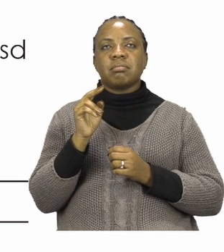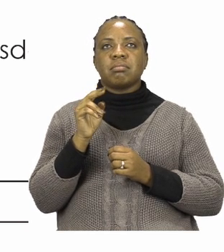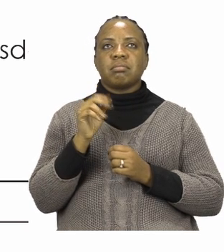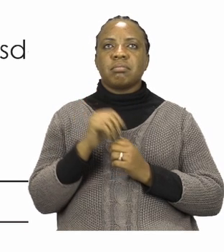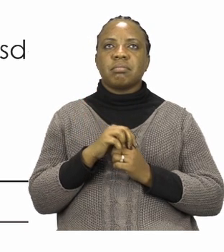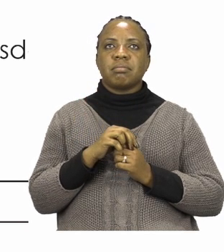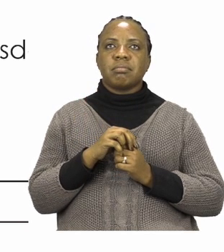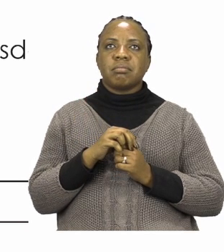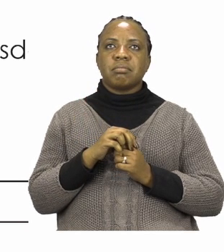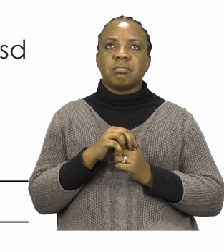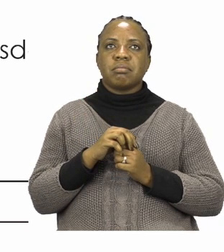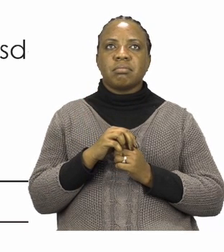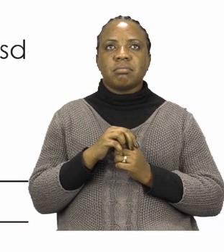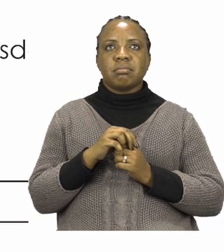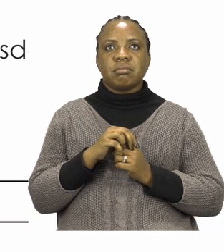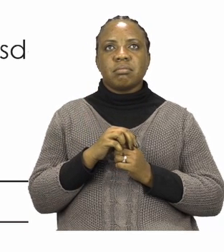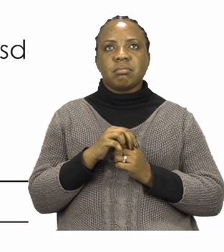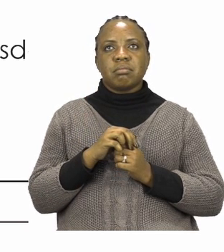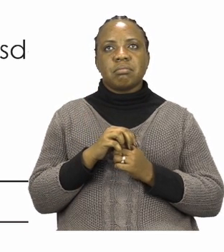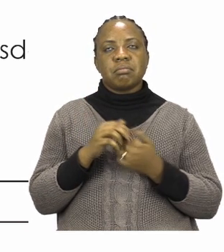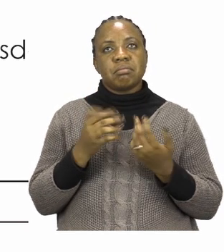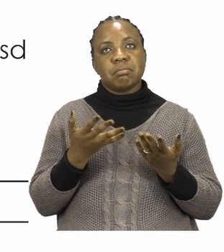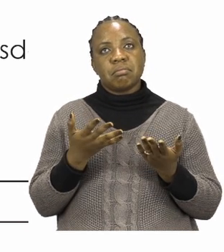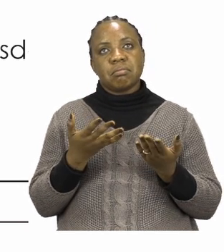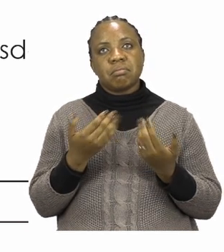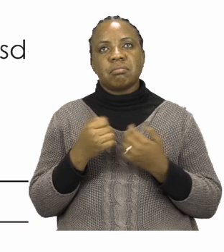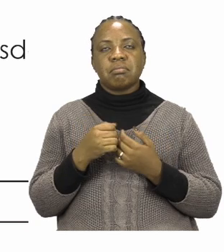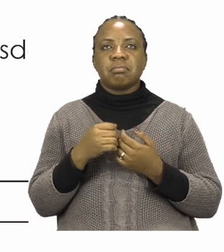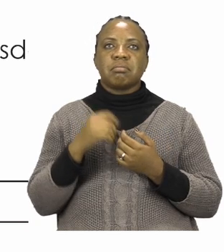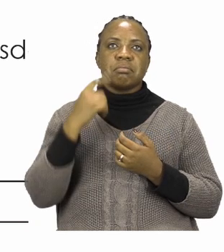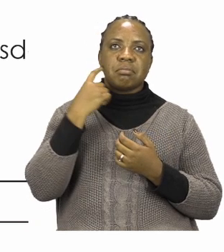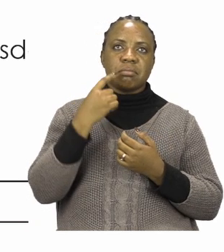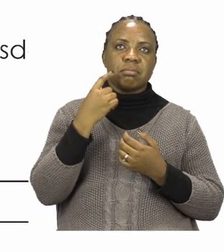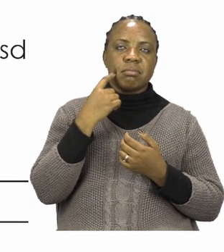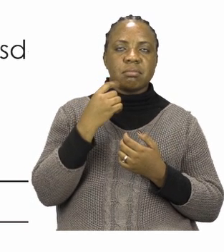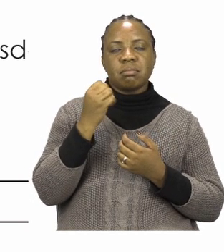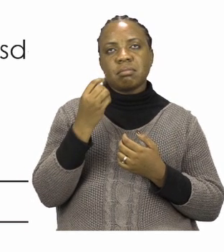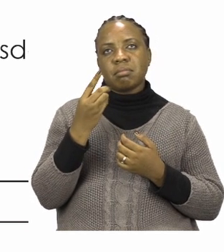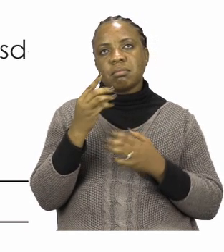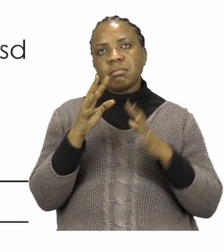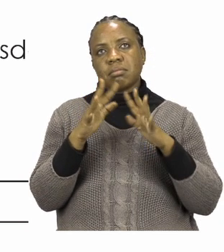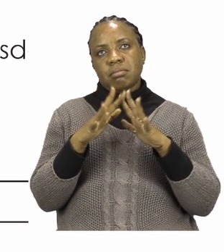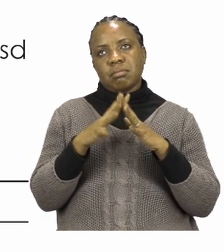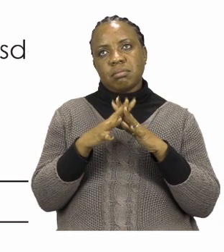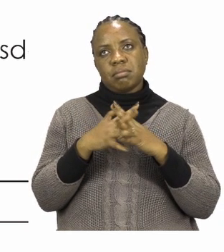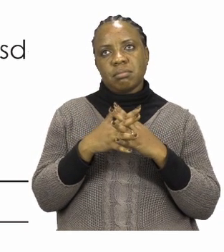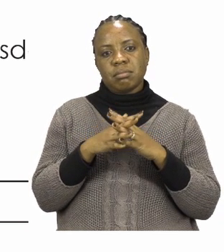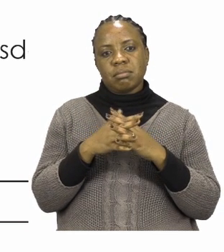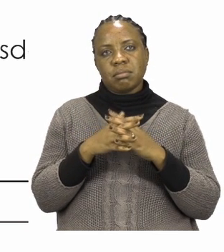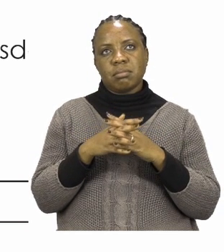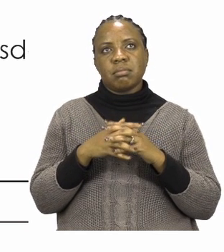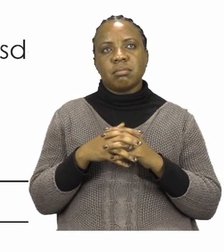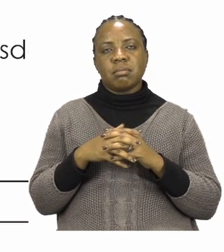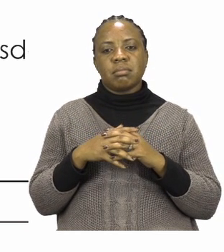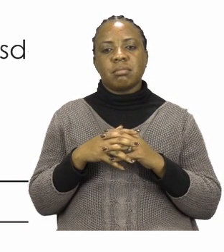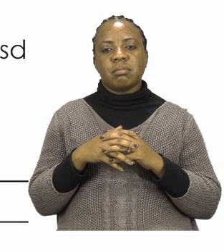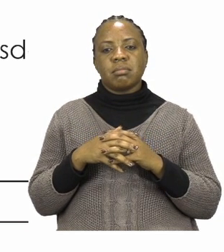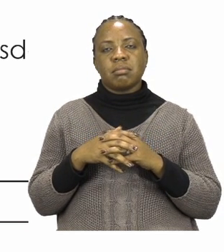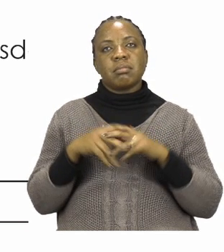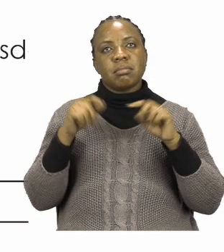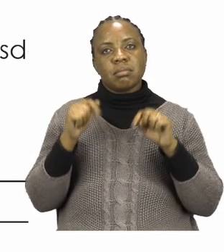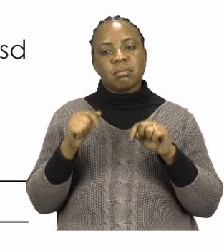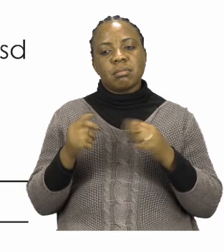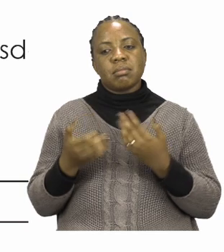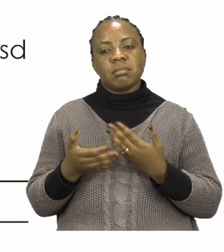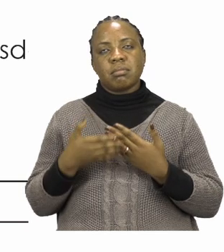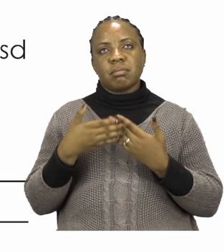It's a good mixture of English and mathematics. Today, we're going to do number 4 together. Remember,